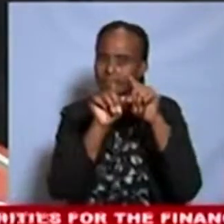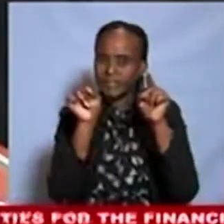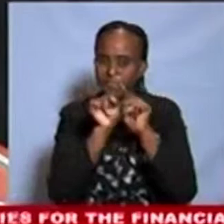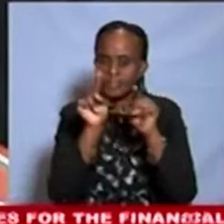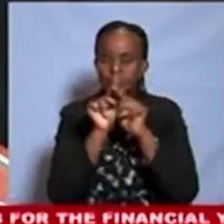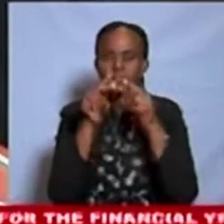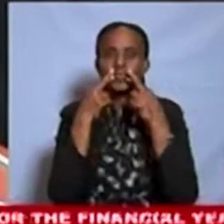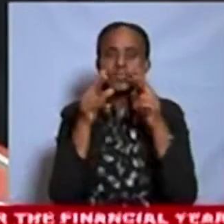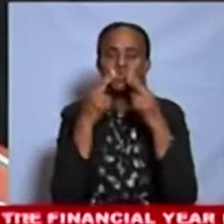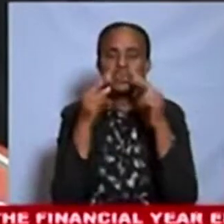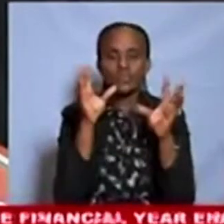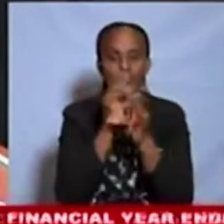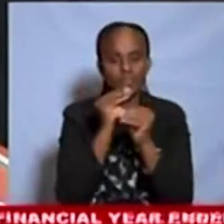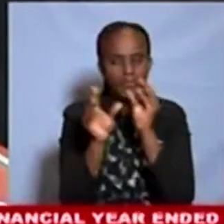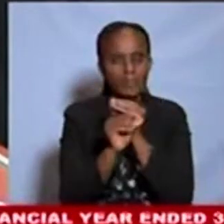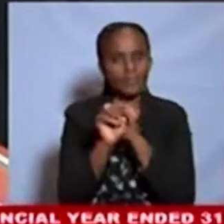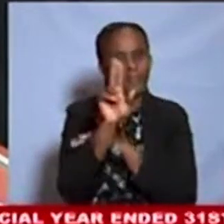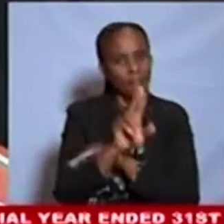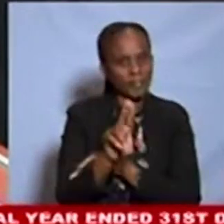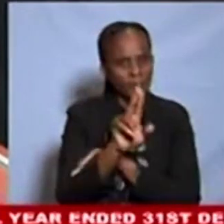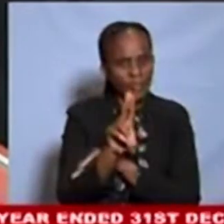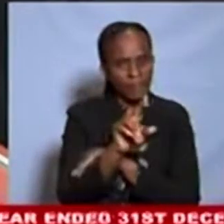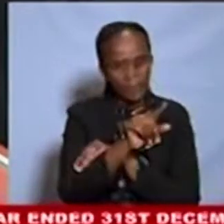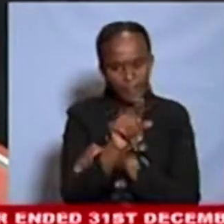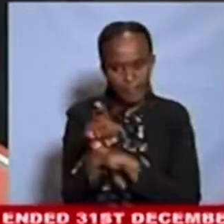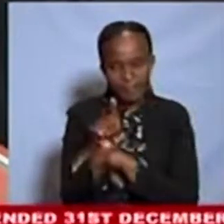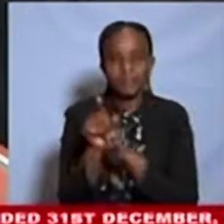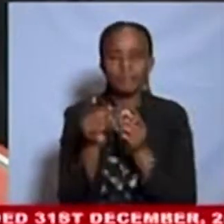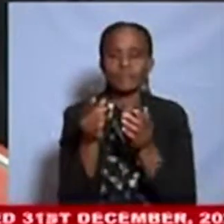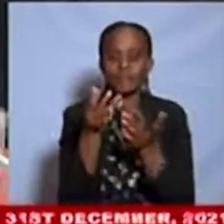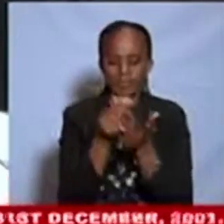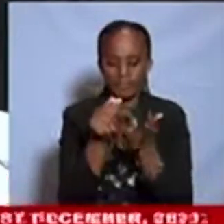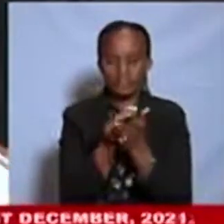a misappropriation by a revenue collector.